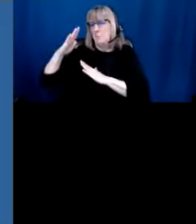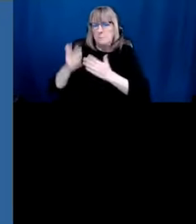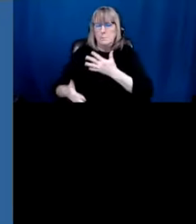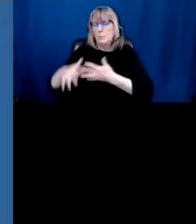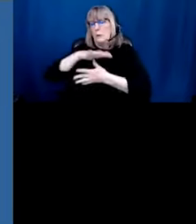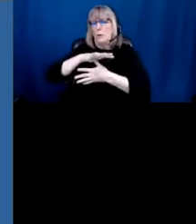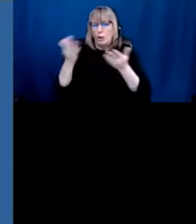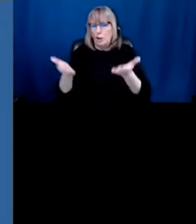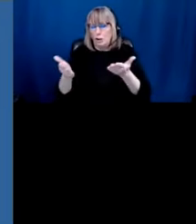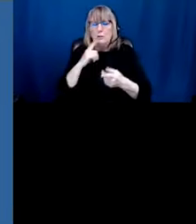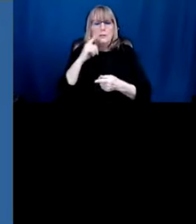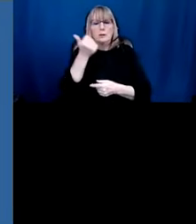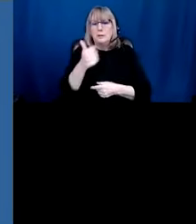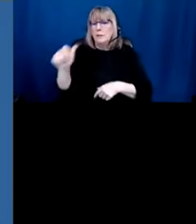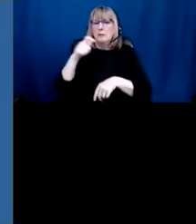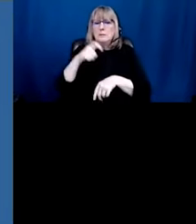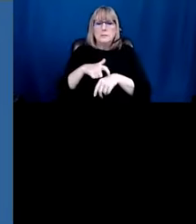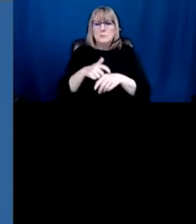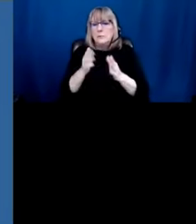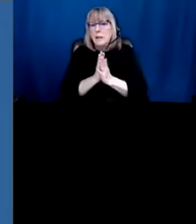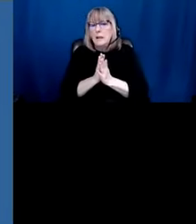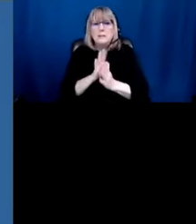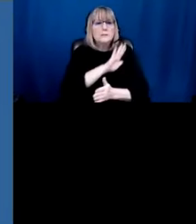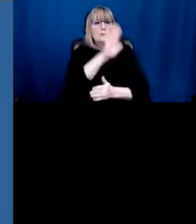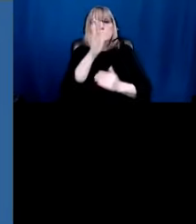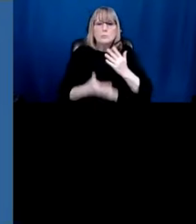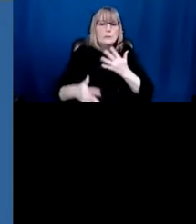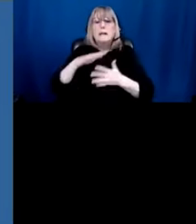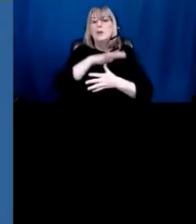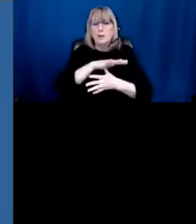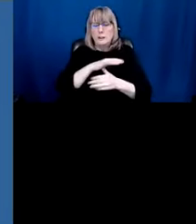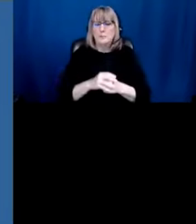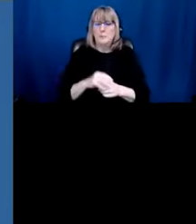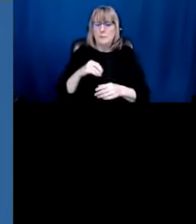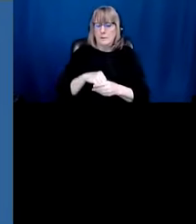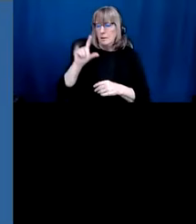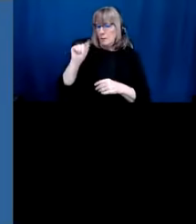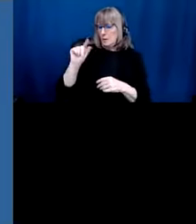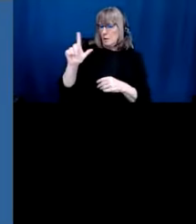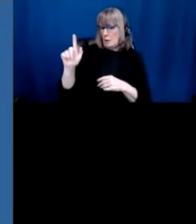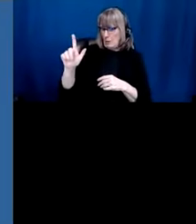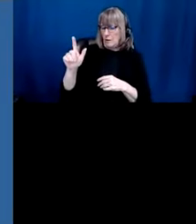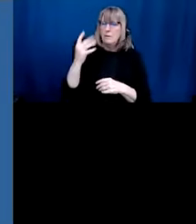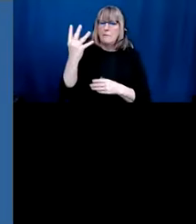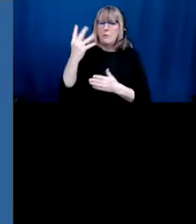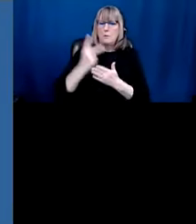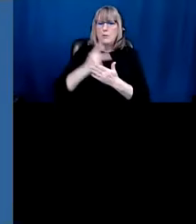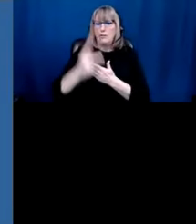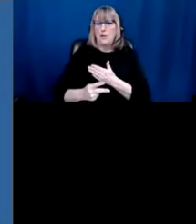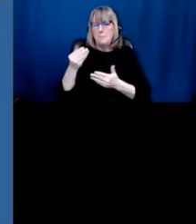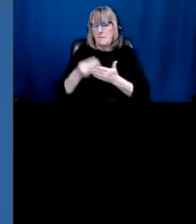hear anytime. Desarrollo económico es otro tema que vamos a presentar.